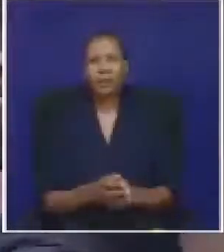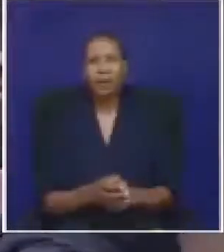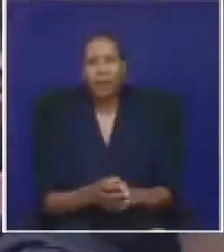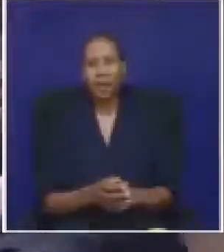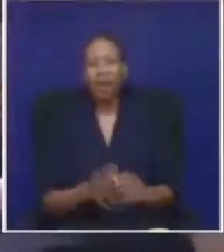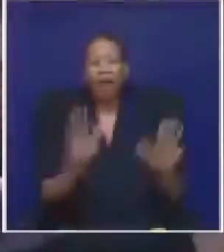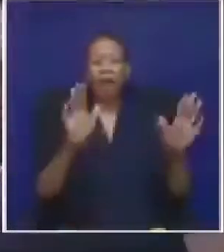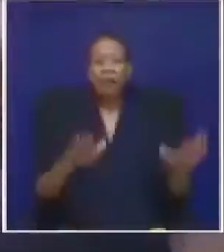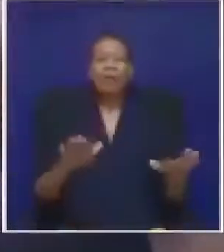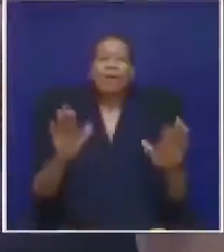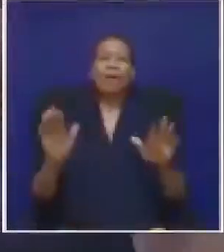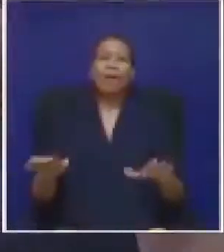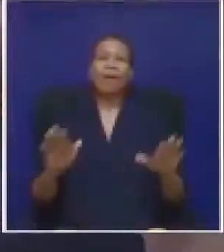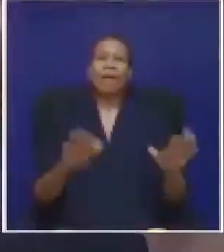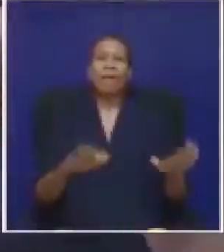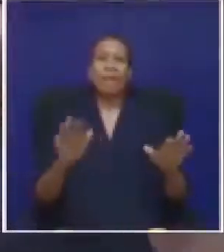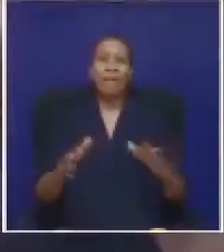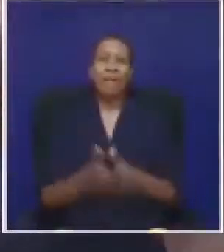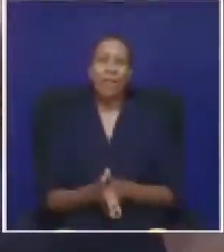Order.